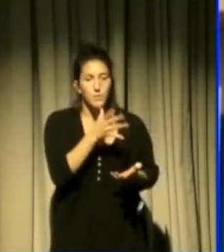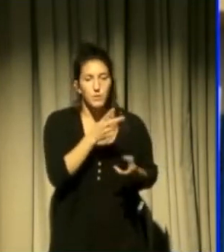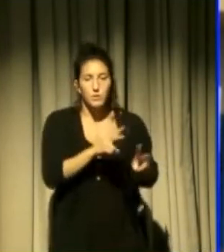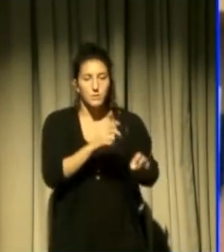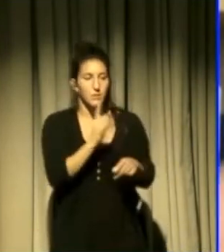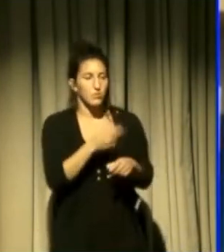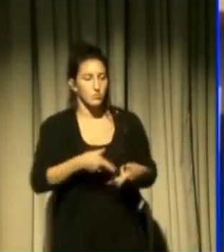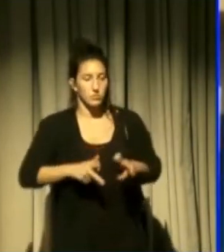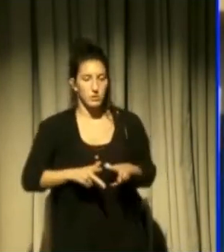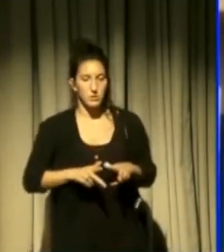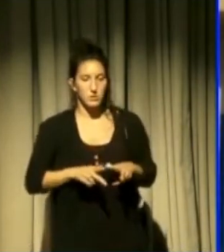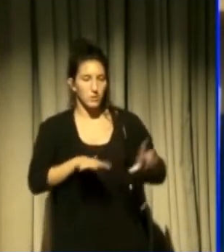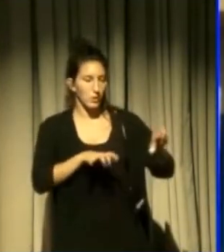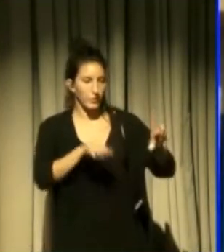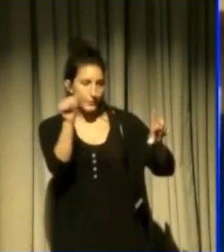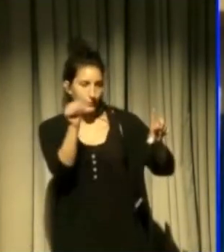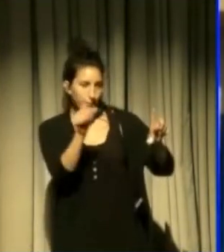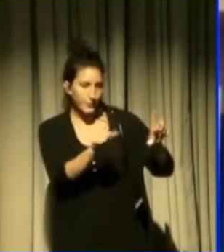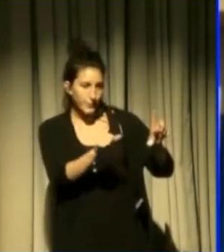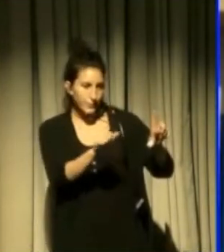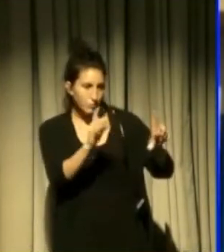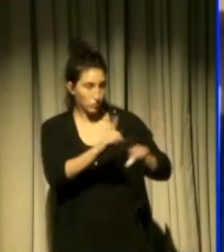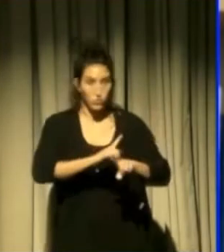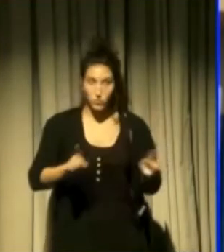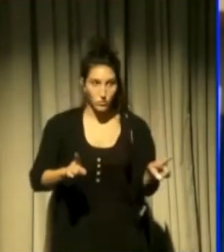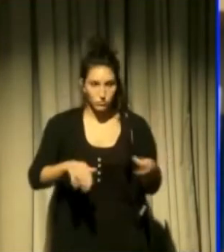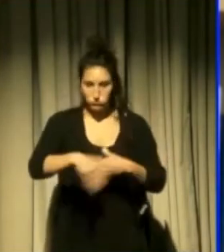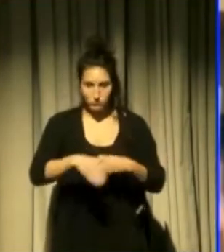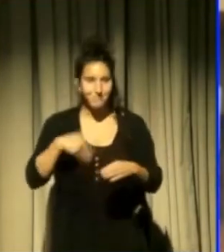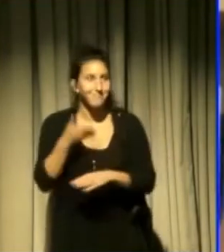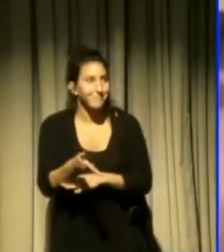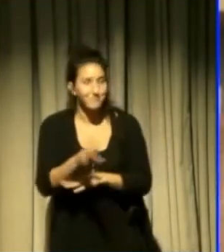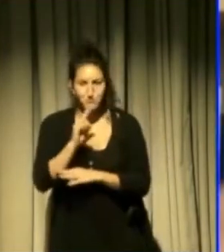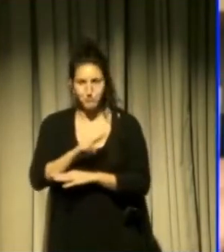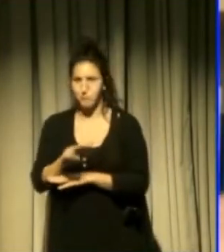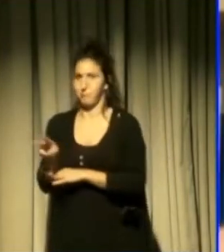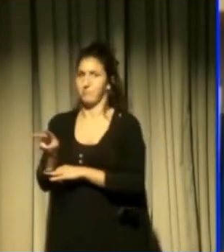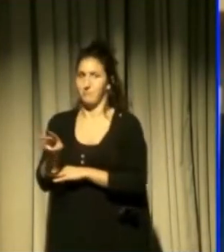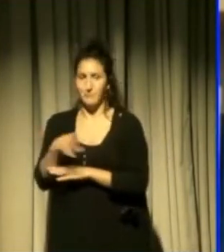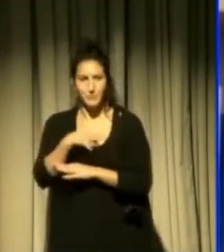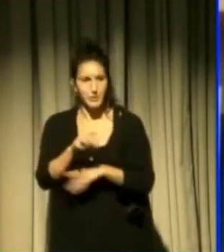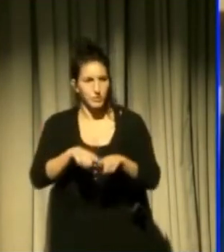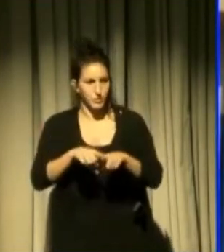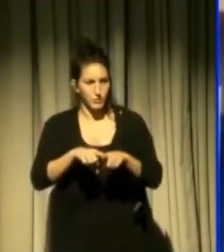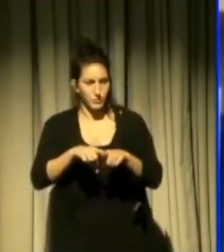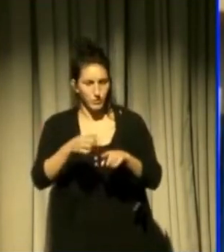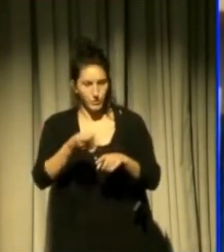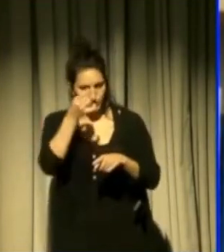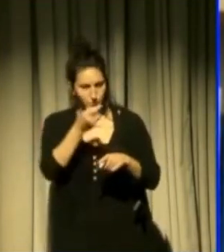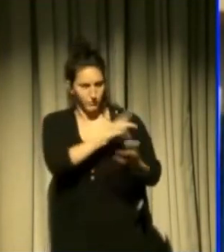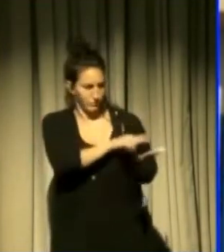you go really outside into the world, you can have a much better feeling of why the changes